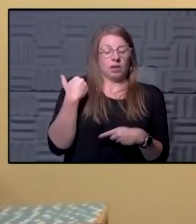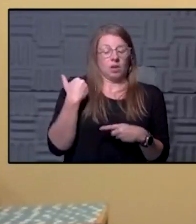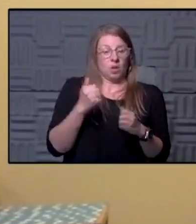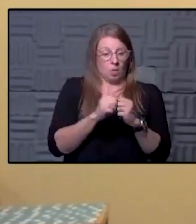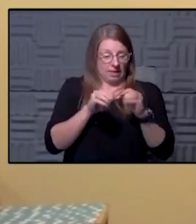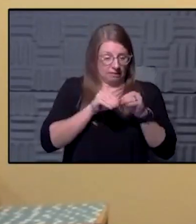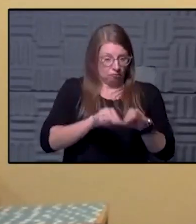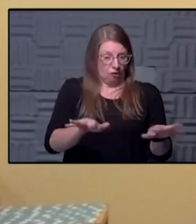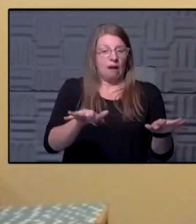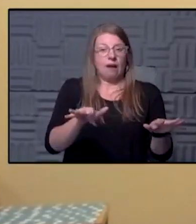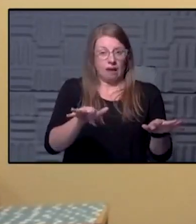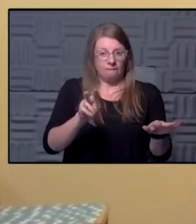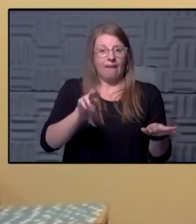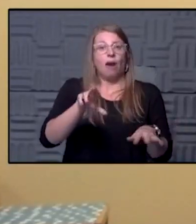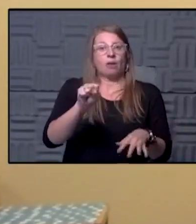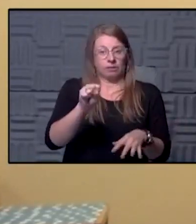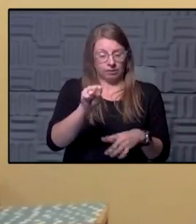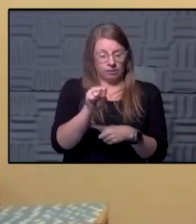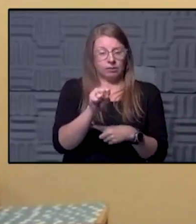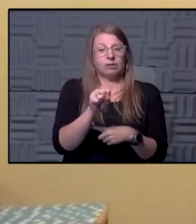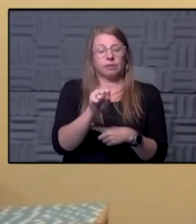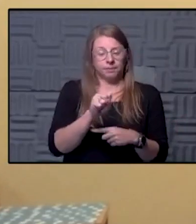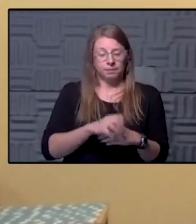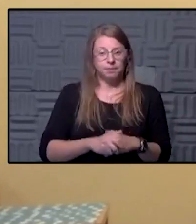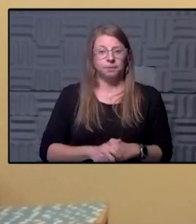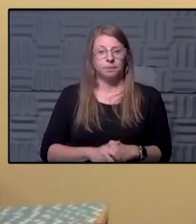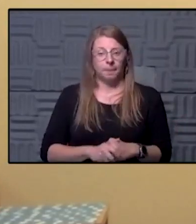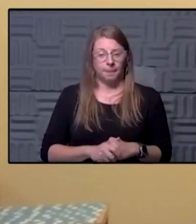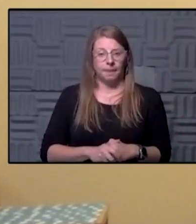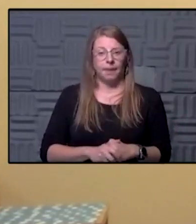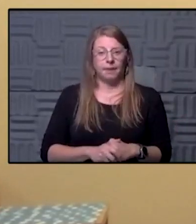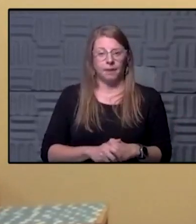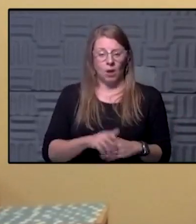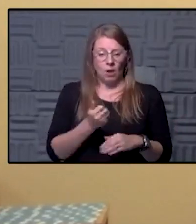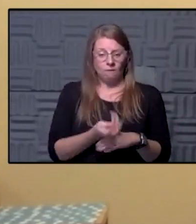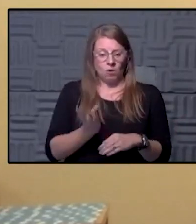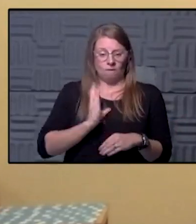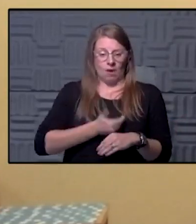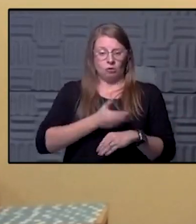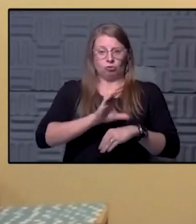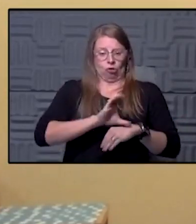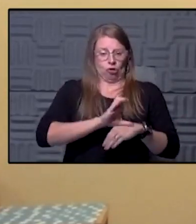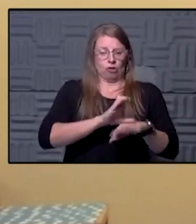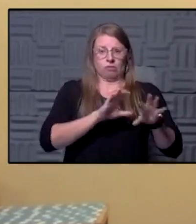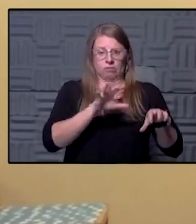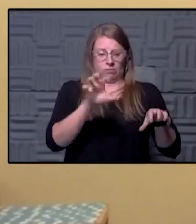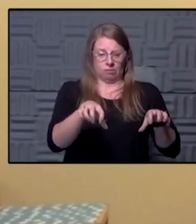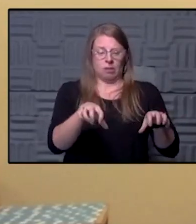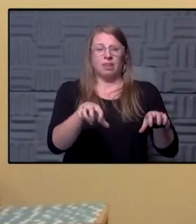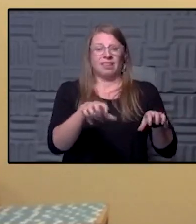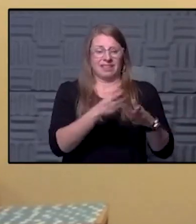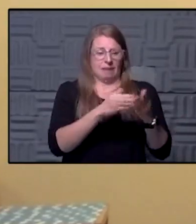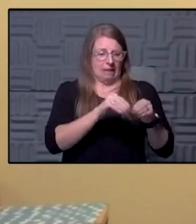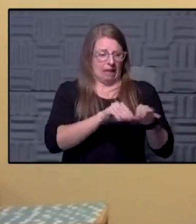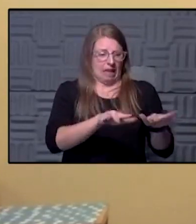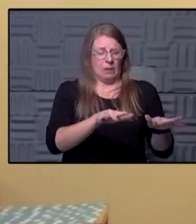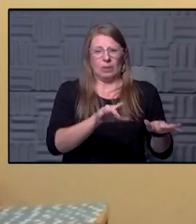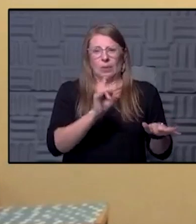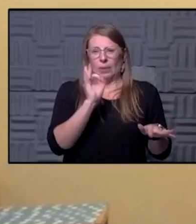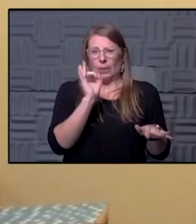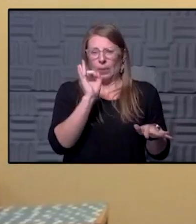spread of the virus within a couple of our churches. And some of those outbreaks were